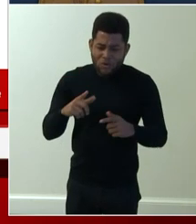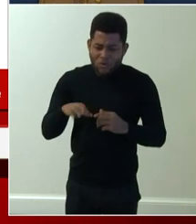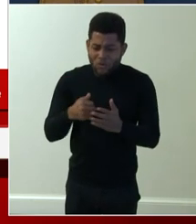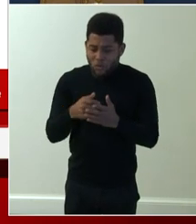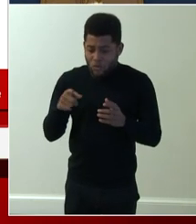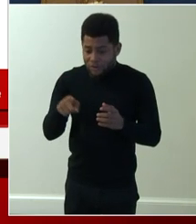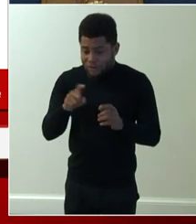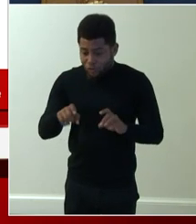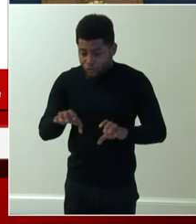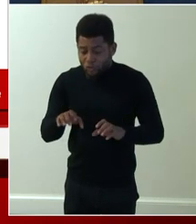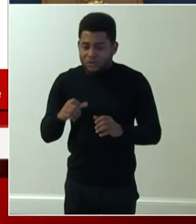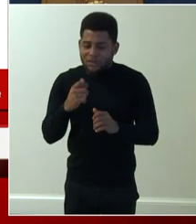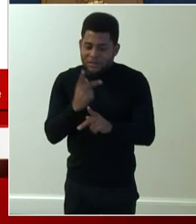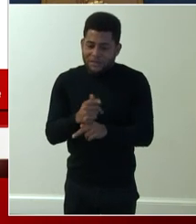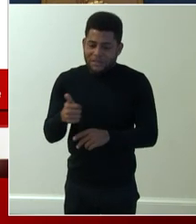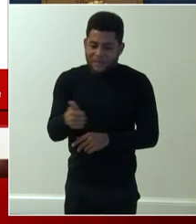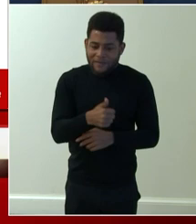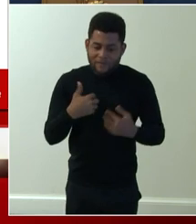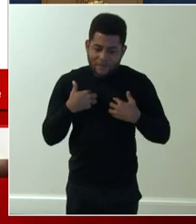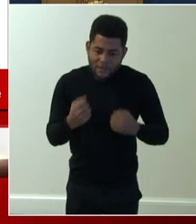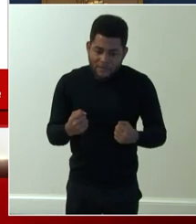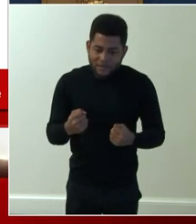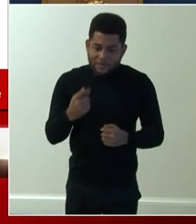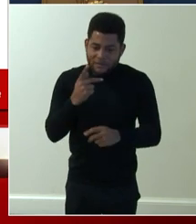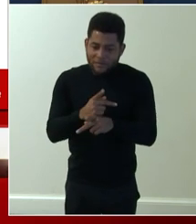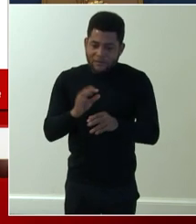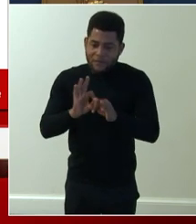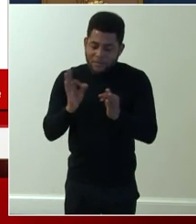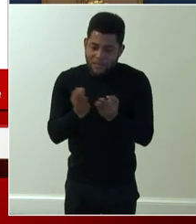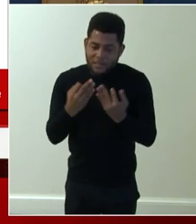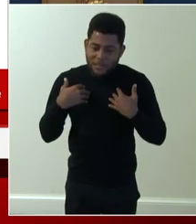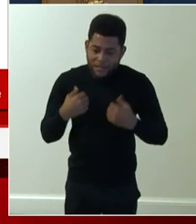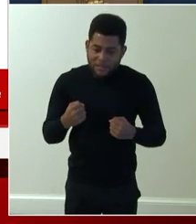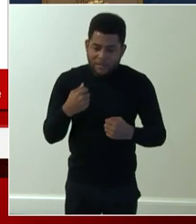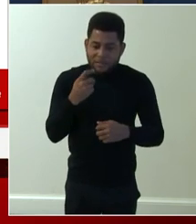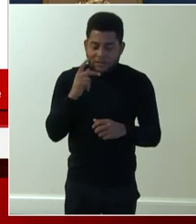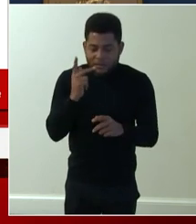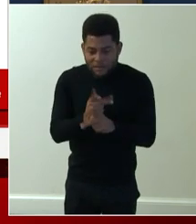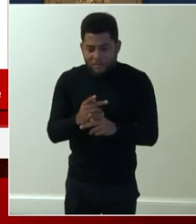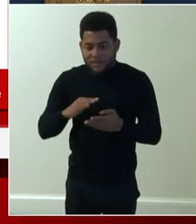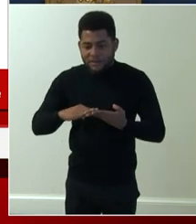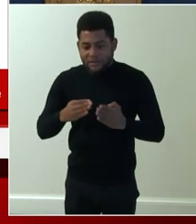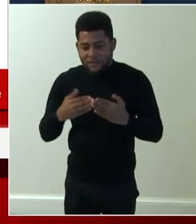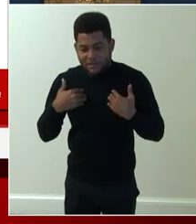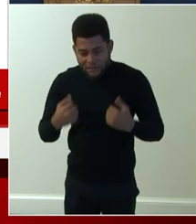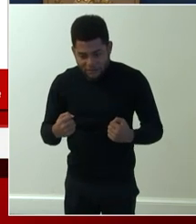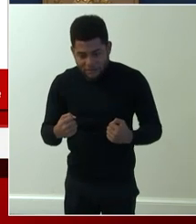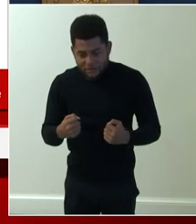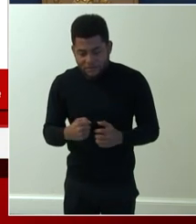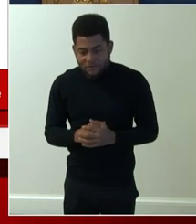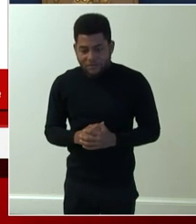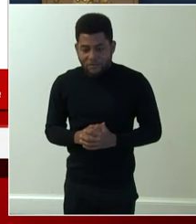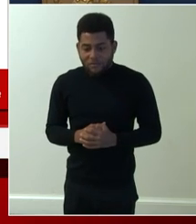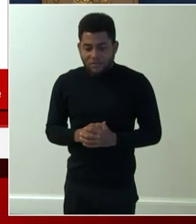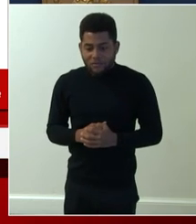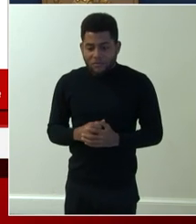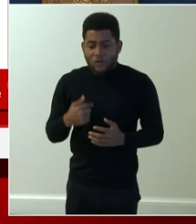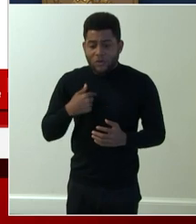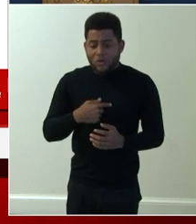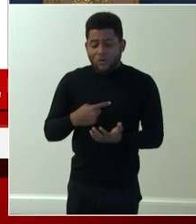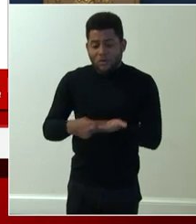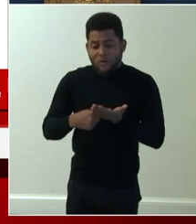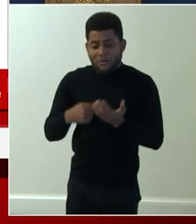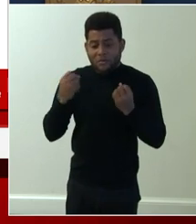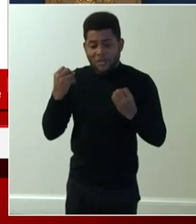themselves healthy, their families healthy, and the city healthy. And we've talked many times